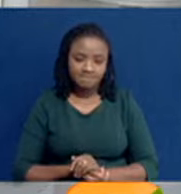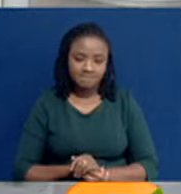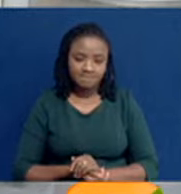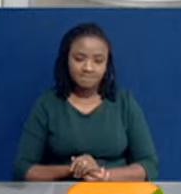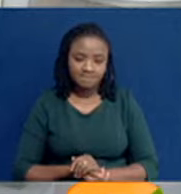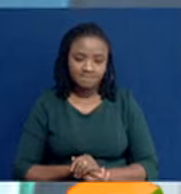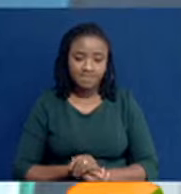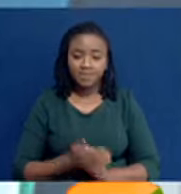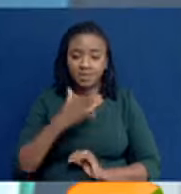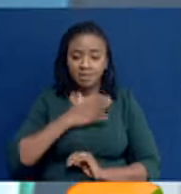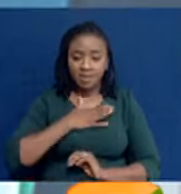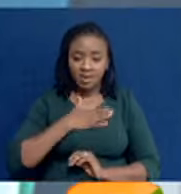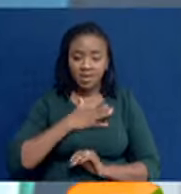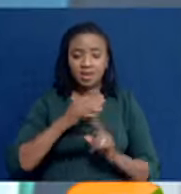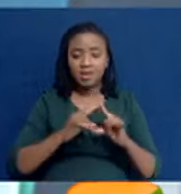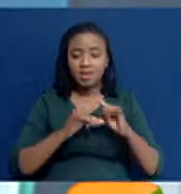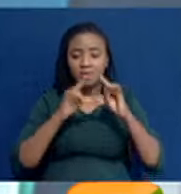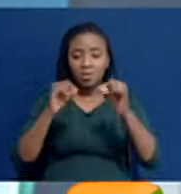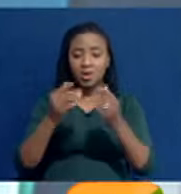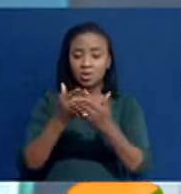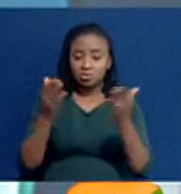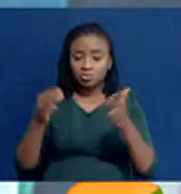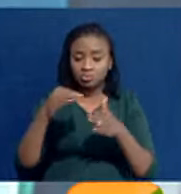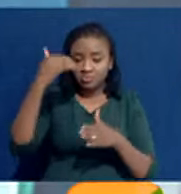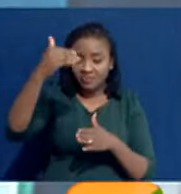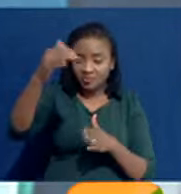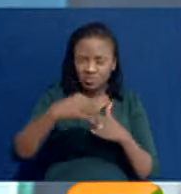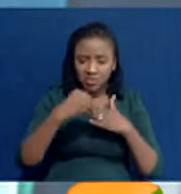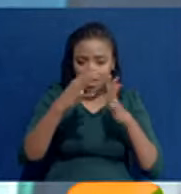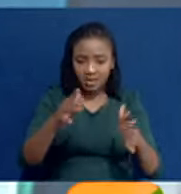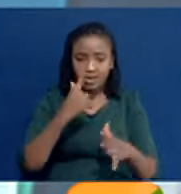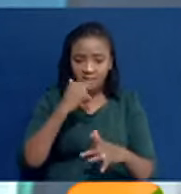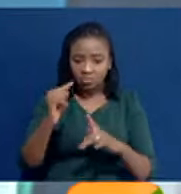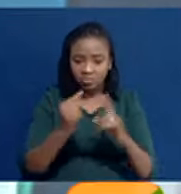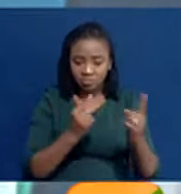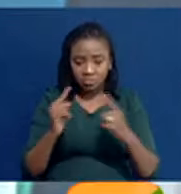My message to the future leaders who are coming,